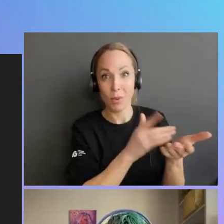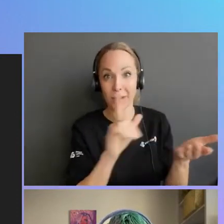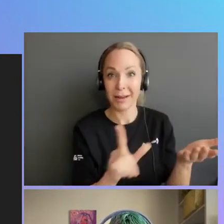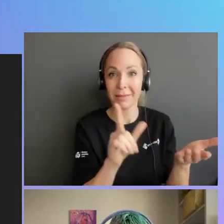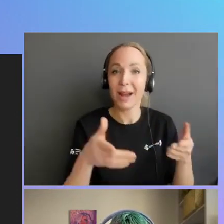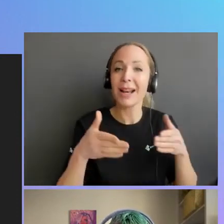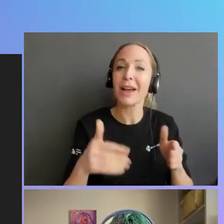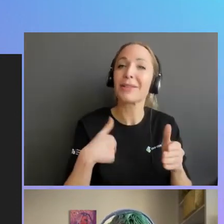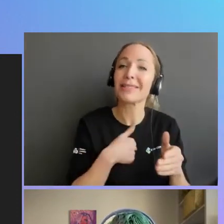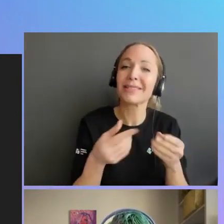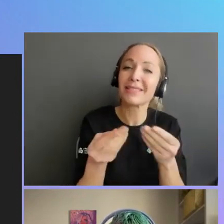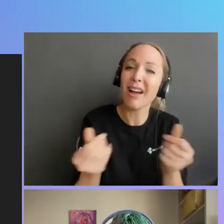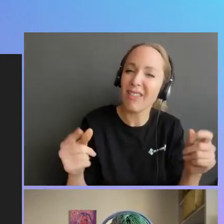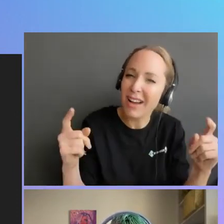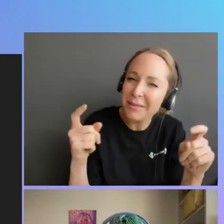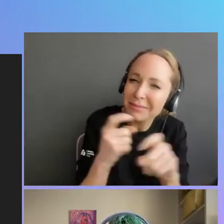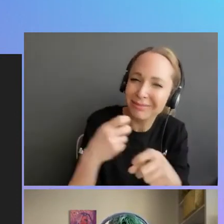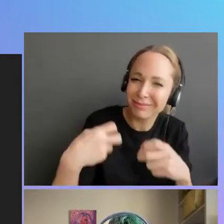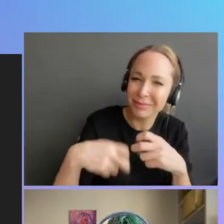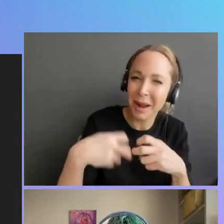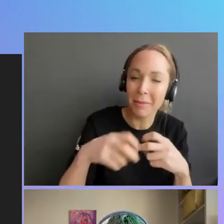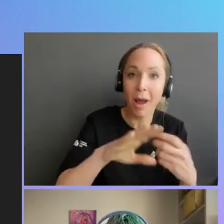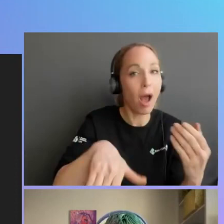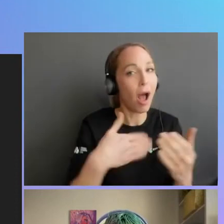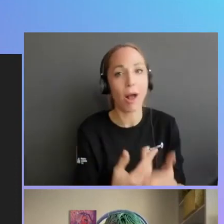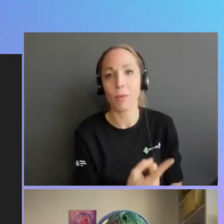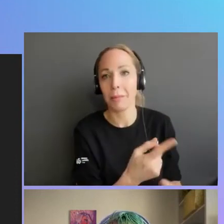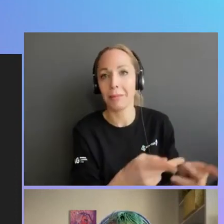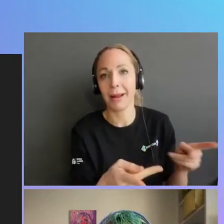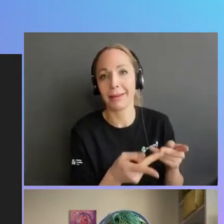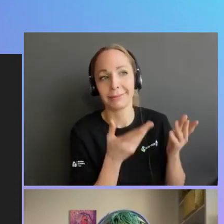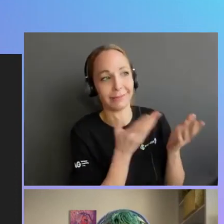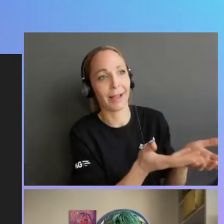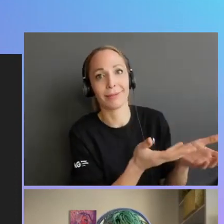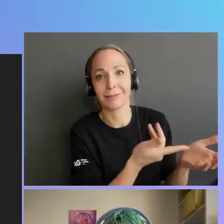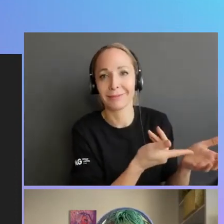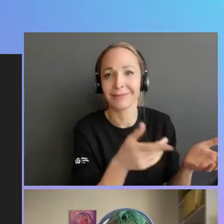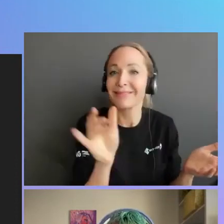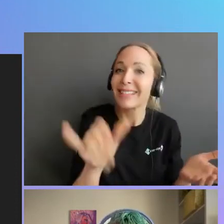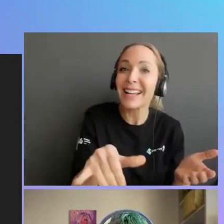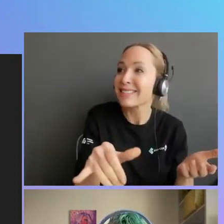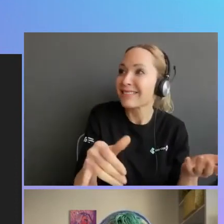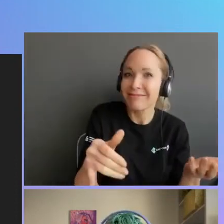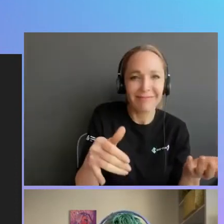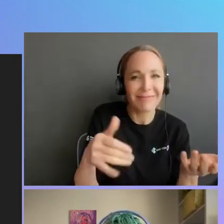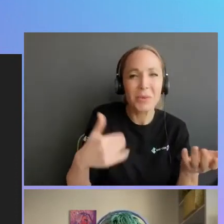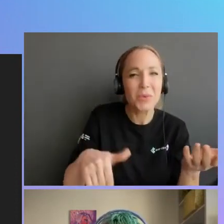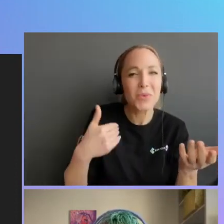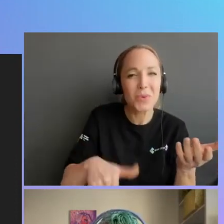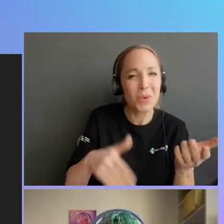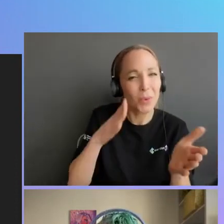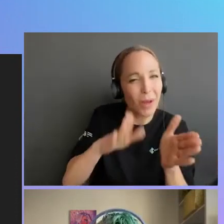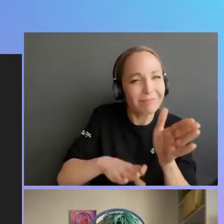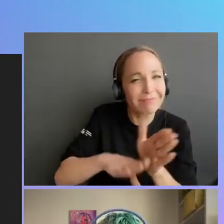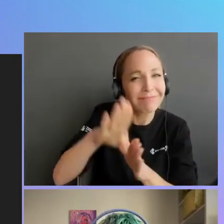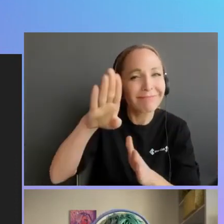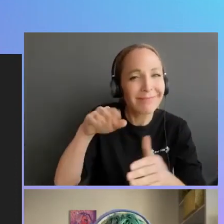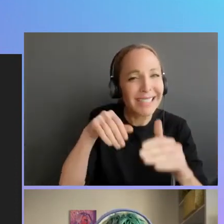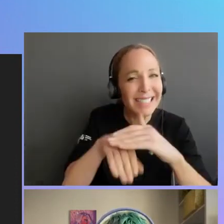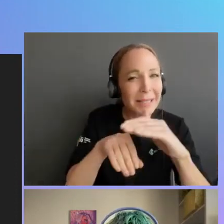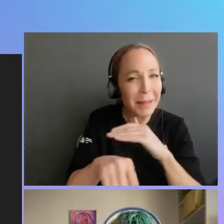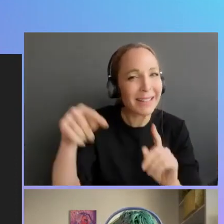complex problems in one place, which I think is exactly where accessibility can thrive. I'll share a little quick